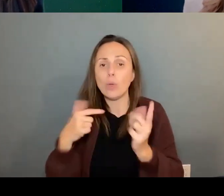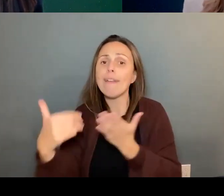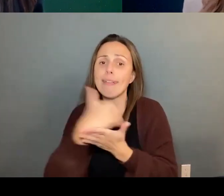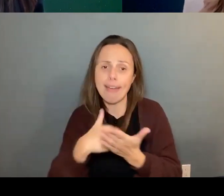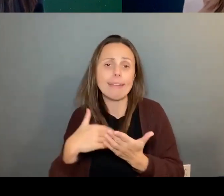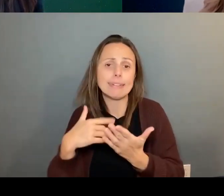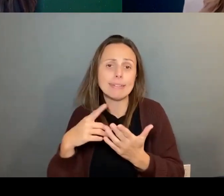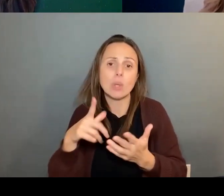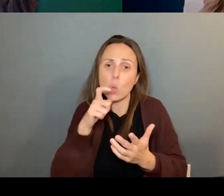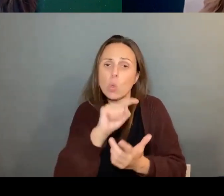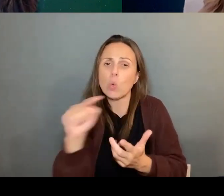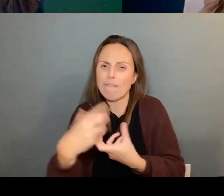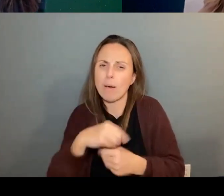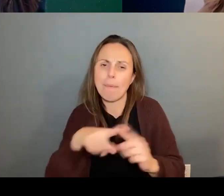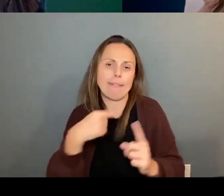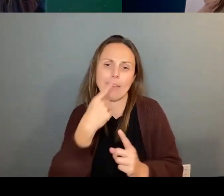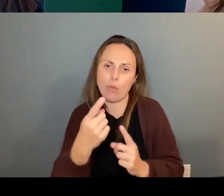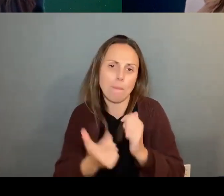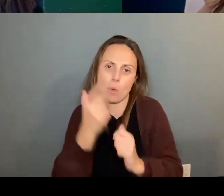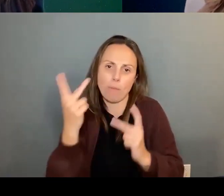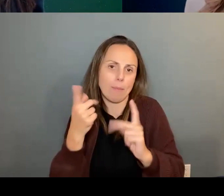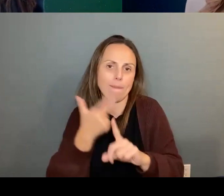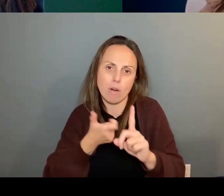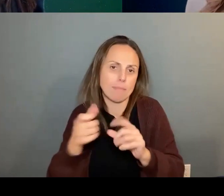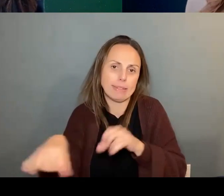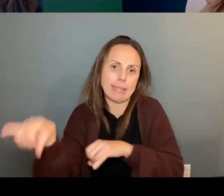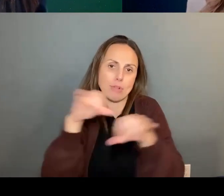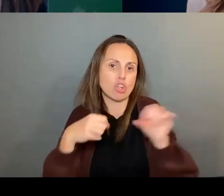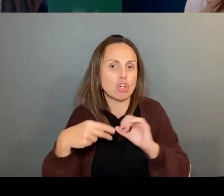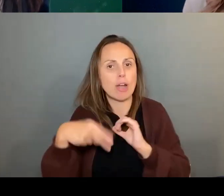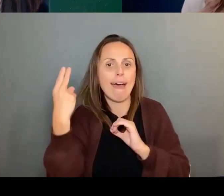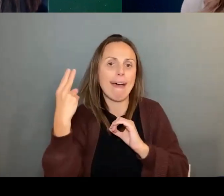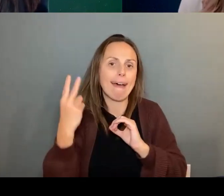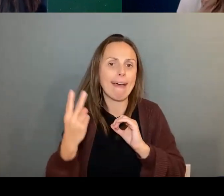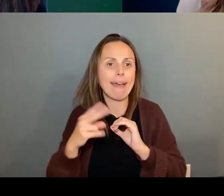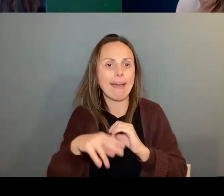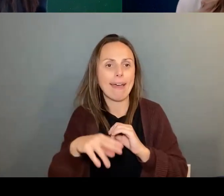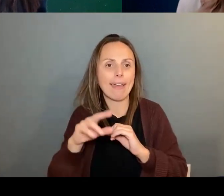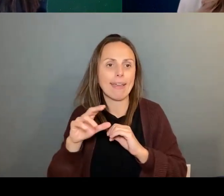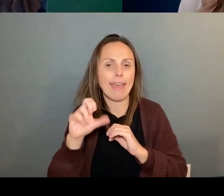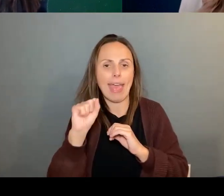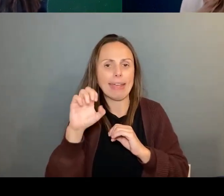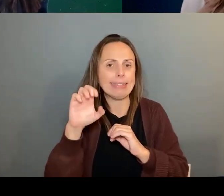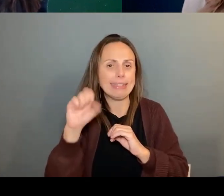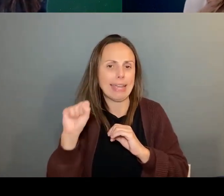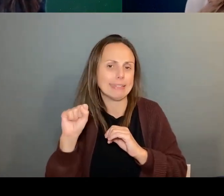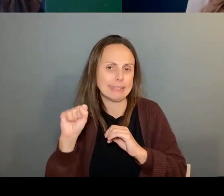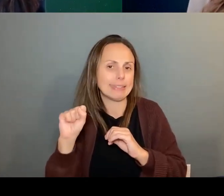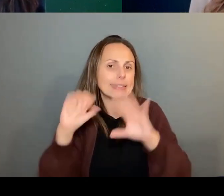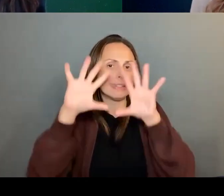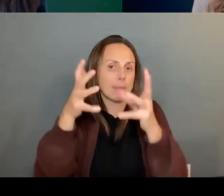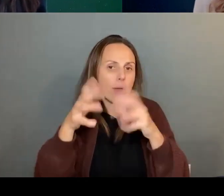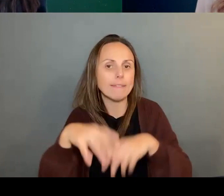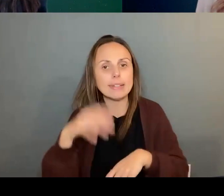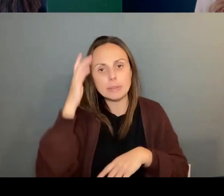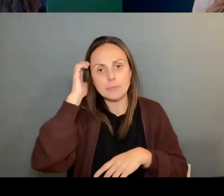demographics, but I can tell you that the majority came from a very similar high sort of SES demographic. Wonderful. Well, thank you